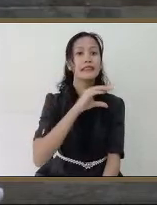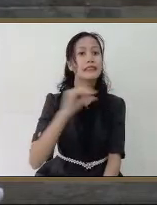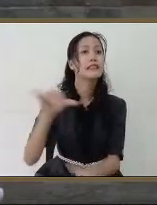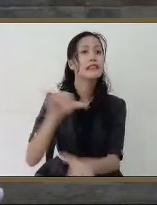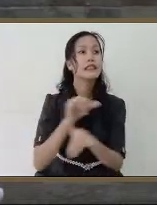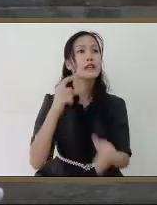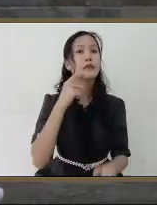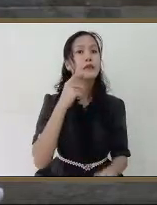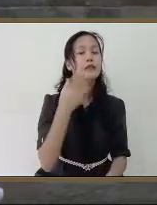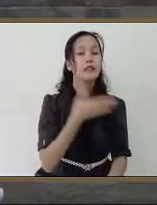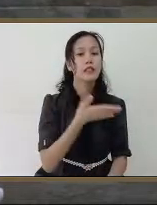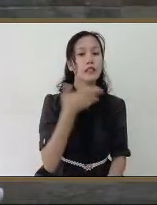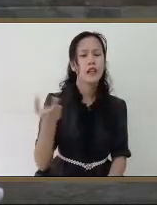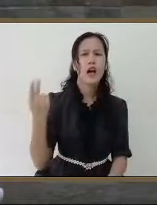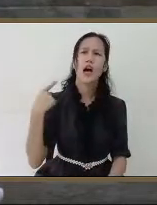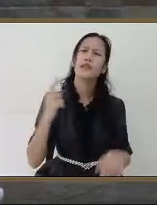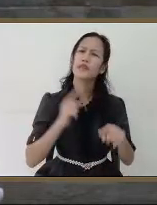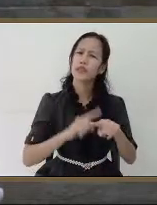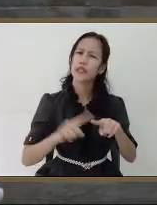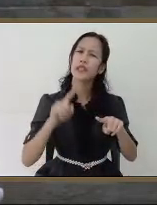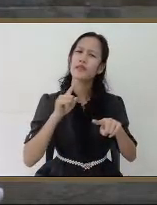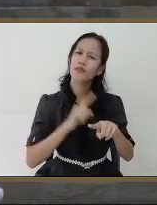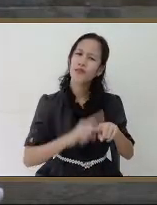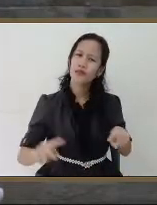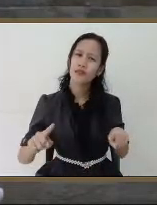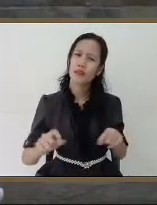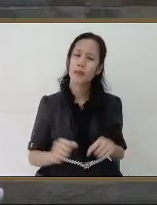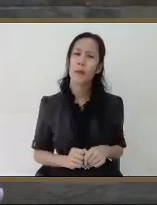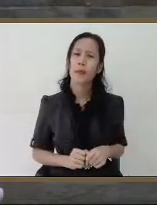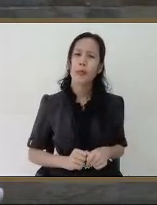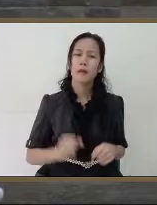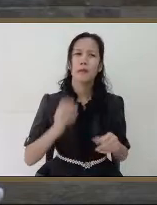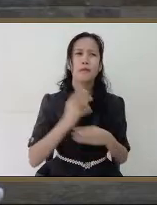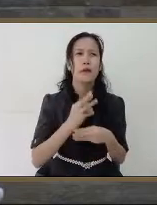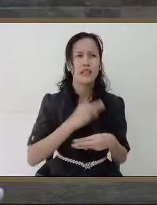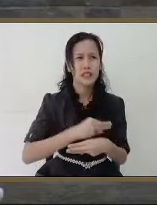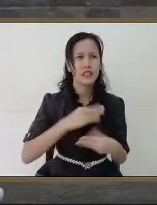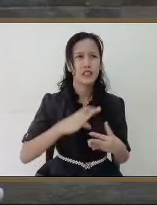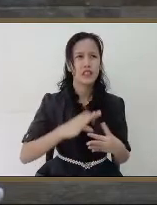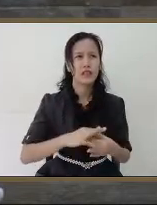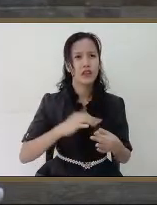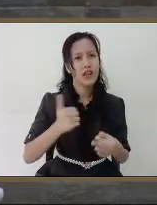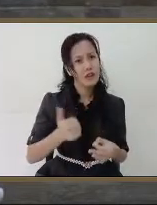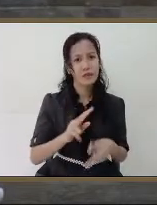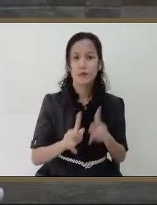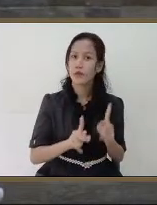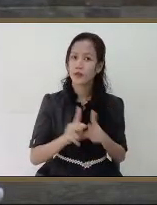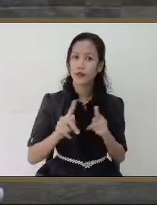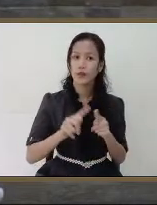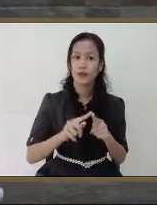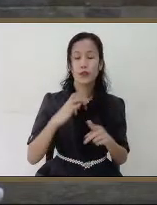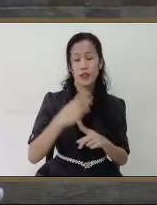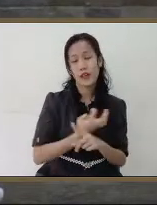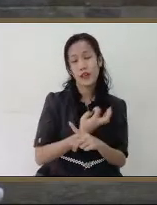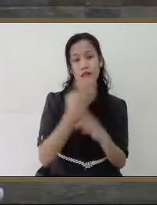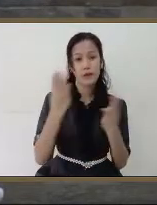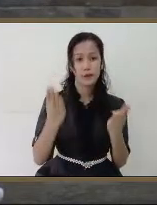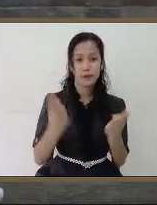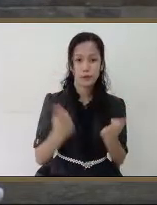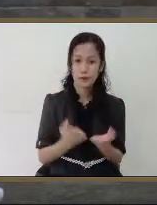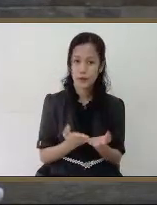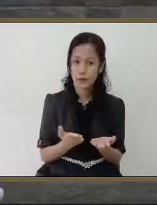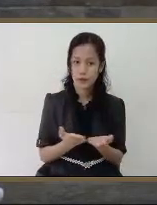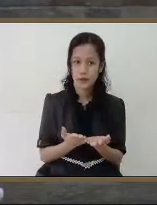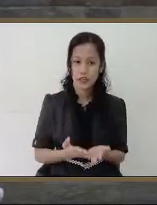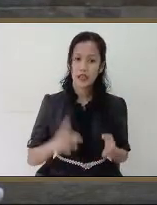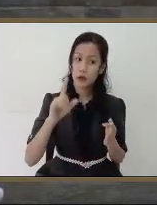kanina, may mga iba-ibang approach po ng pag-outline sa book of sa mga libro po ng Biblia. Yung binigay ko po sa